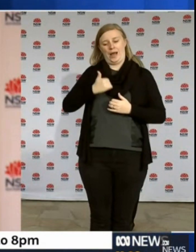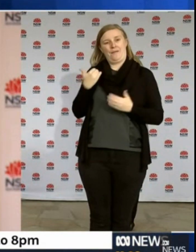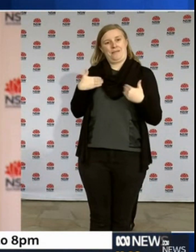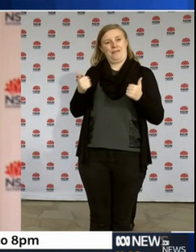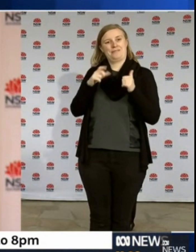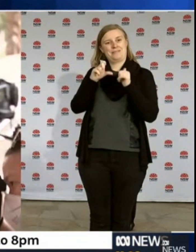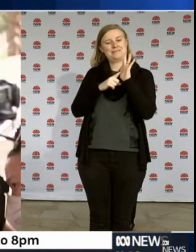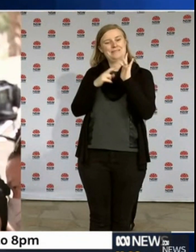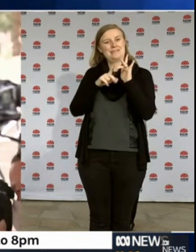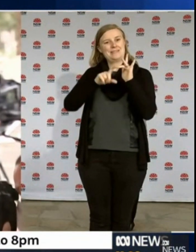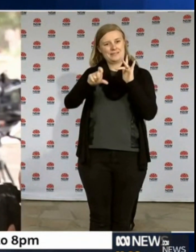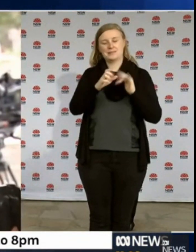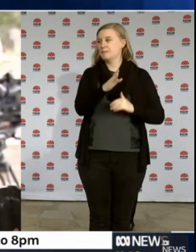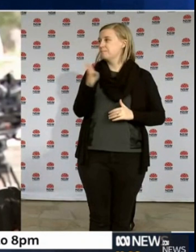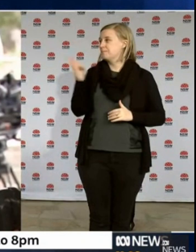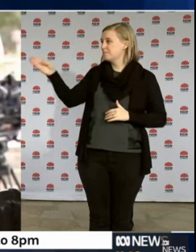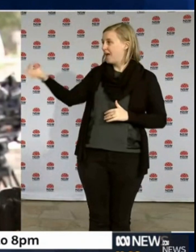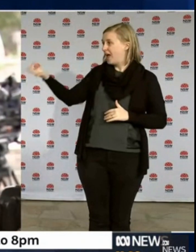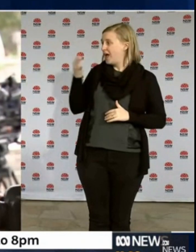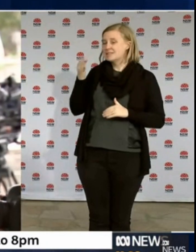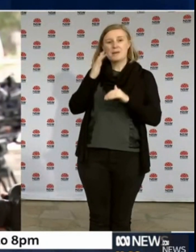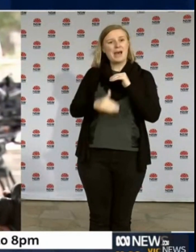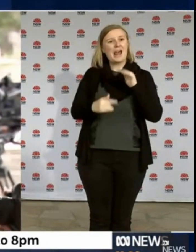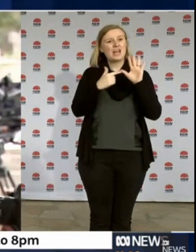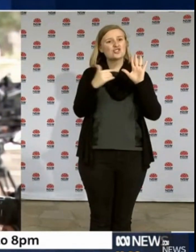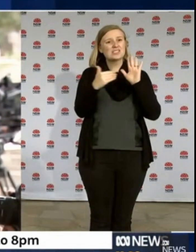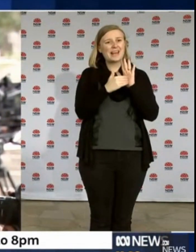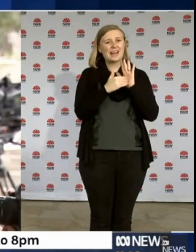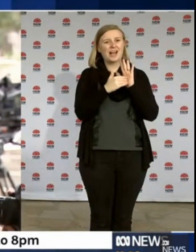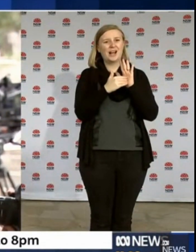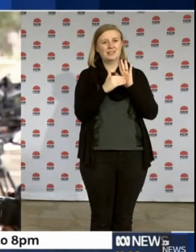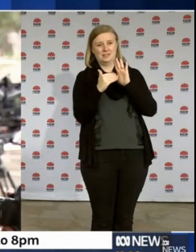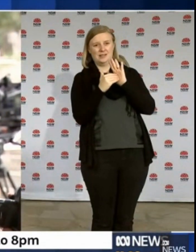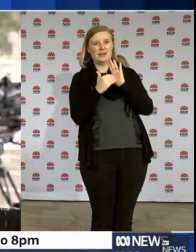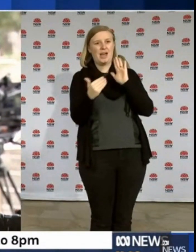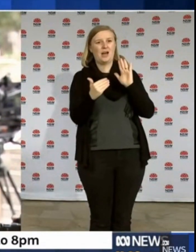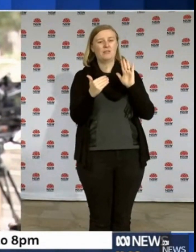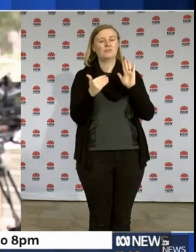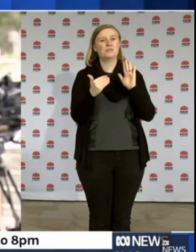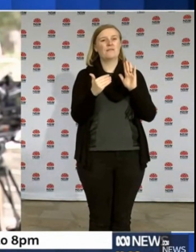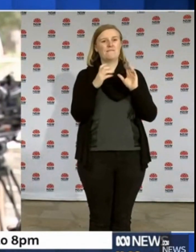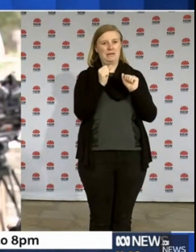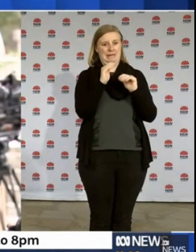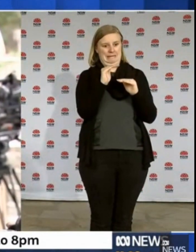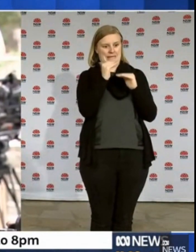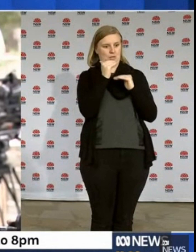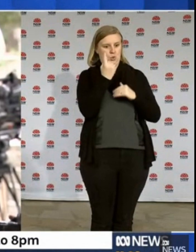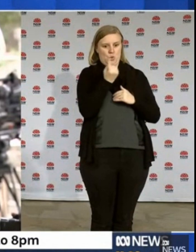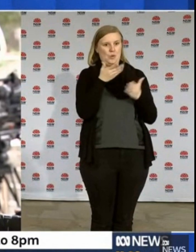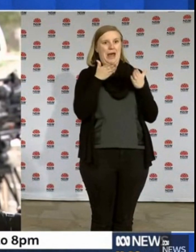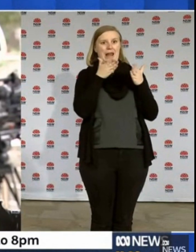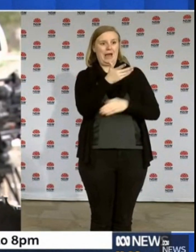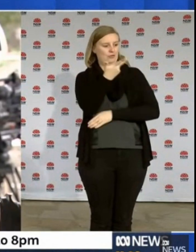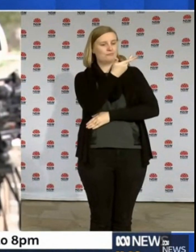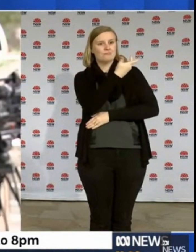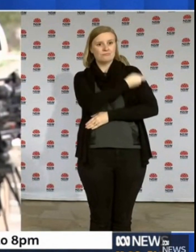about AstraZeneca? Because there's GPs have raised concerns that it's going to waste because now it's such a limited age group that can get it. Is there any thought to try